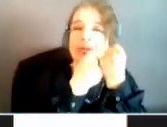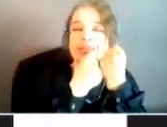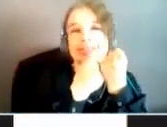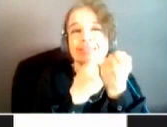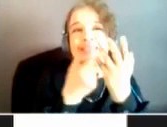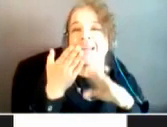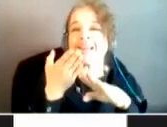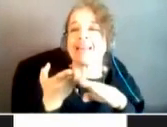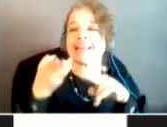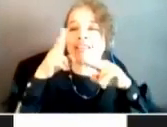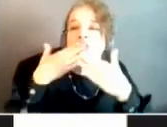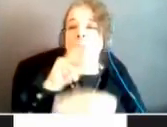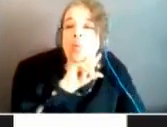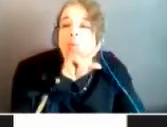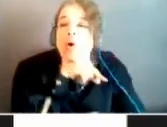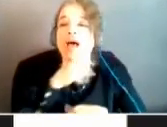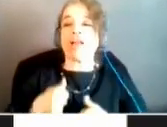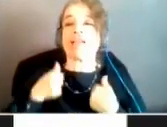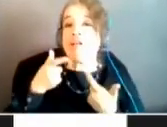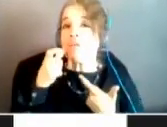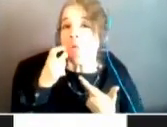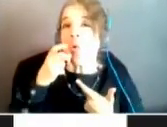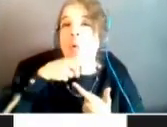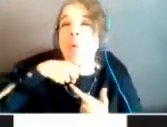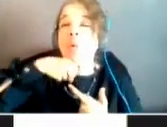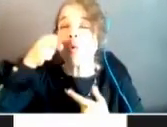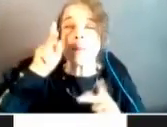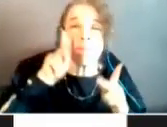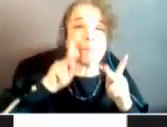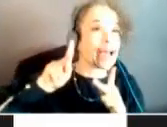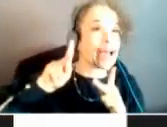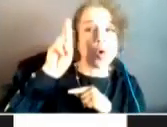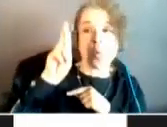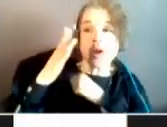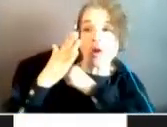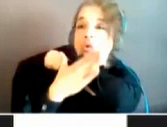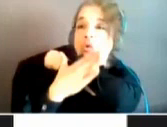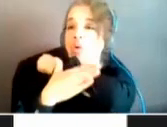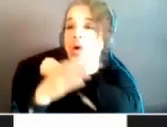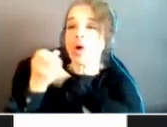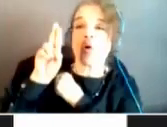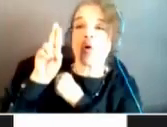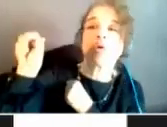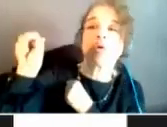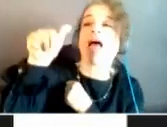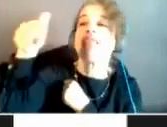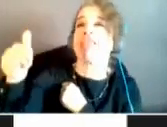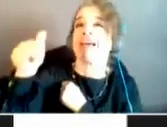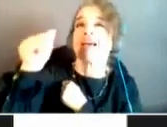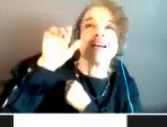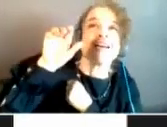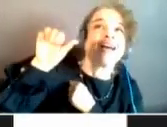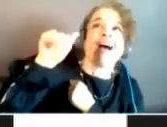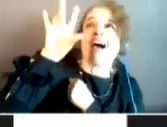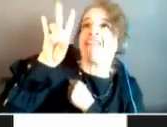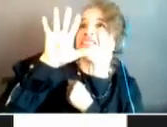and increase the quality of life for older people, whether we're in Riverside County or in any of the 57 other